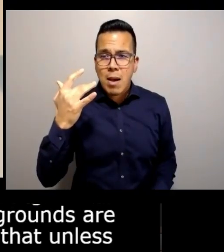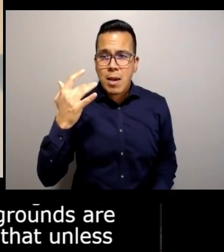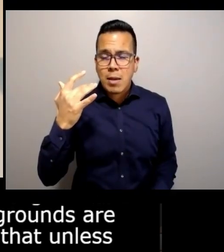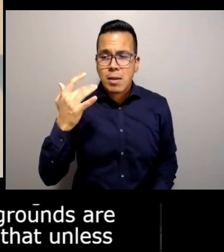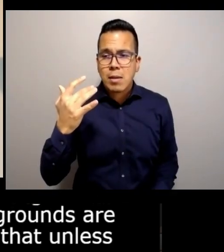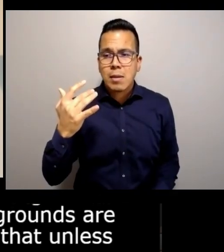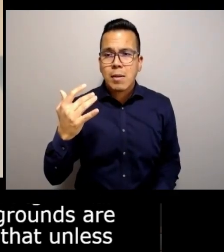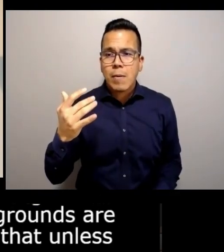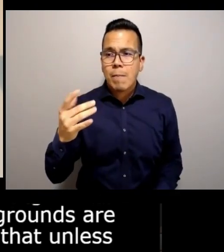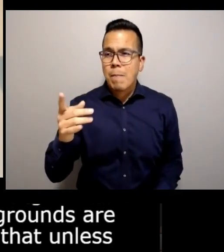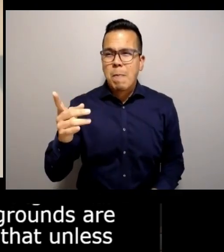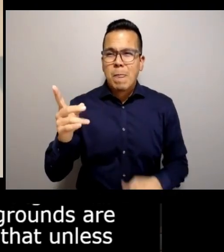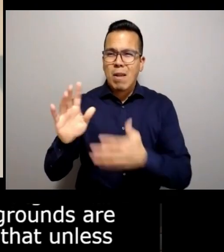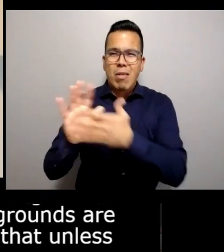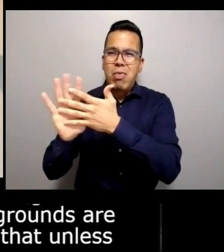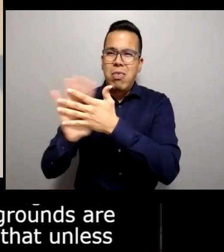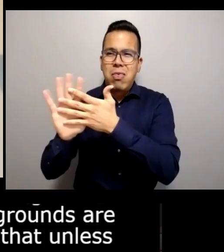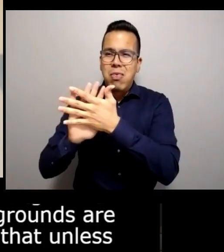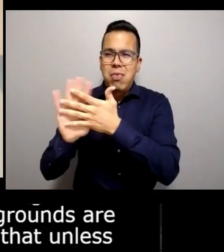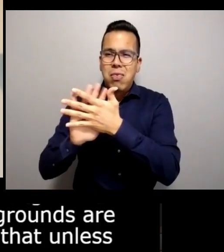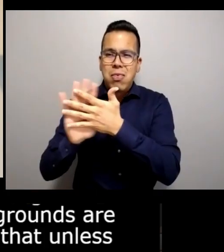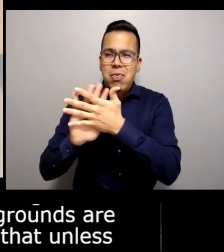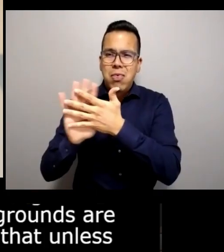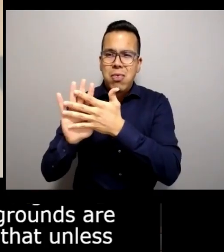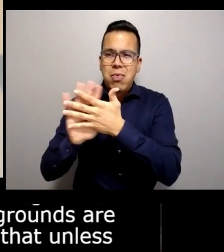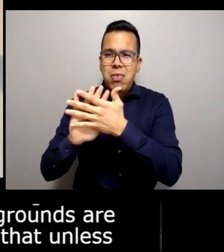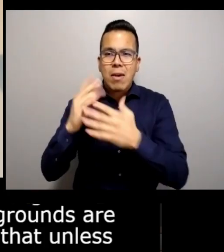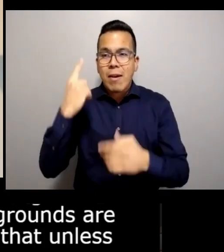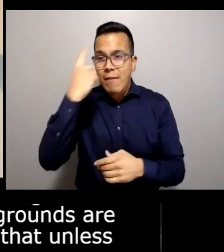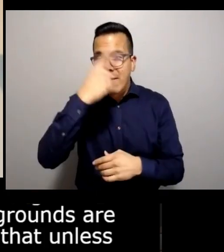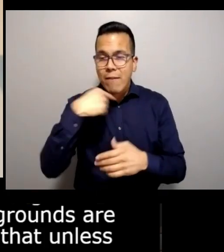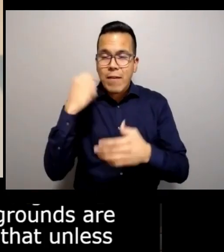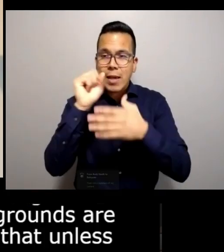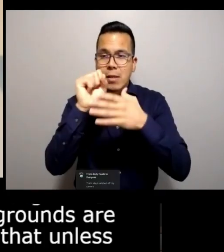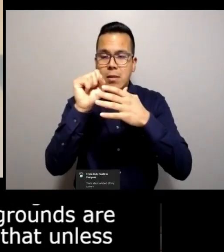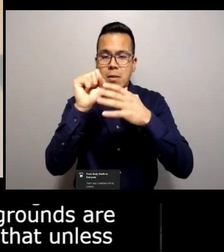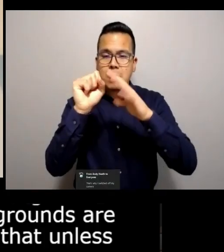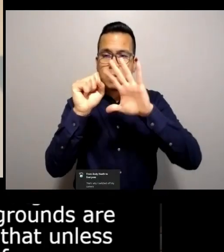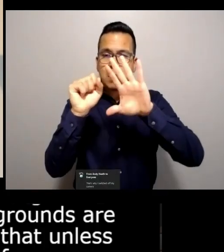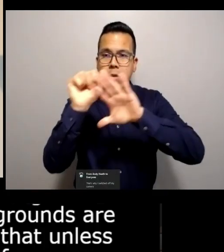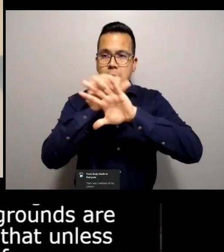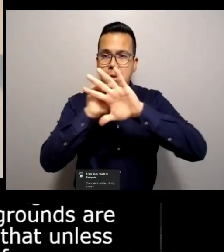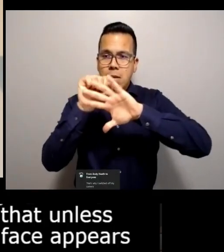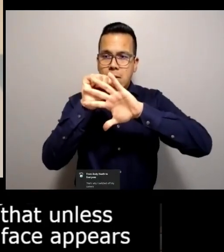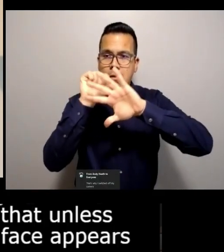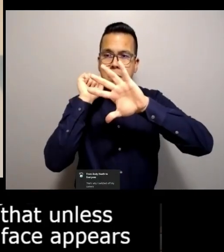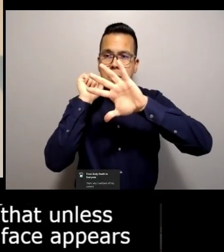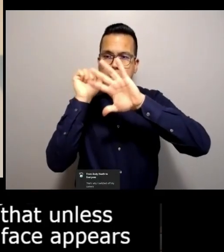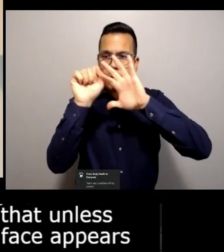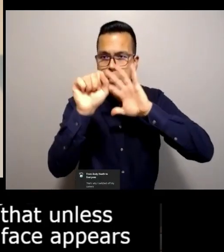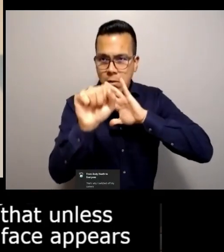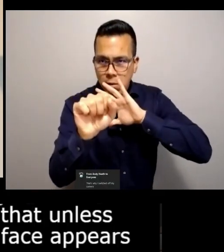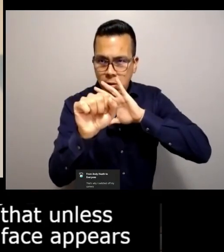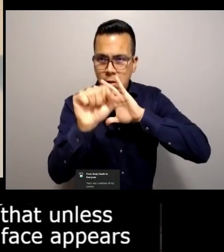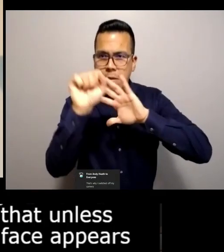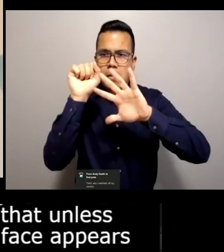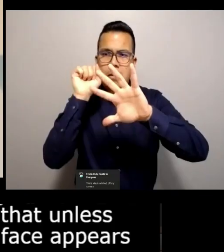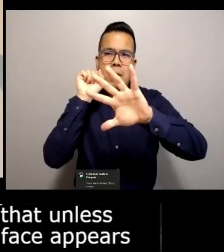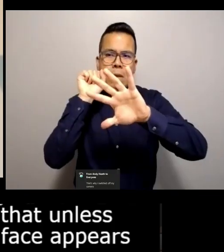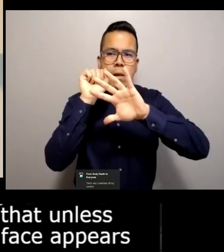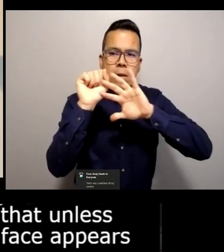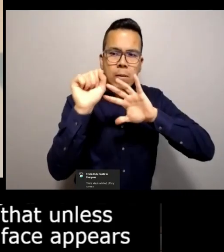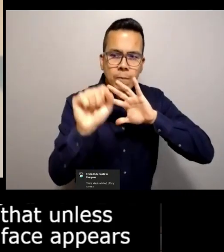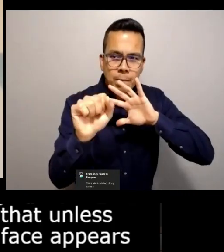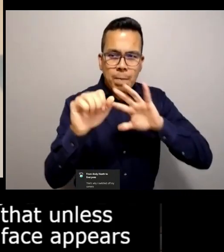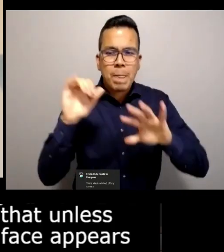then sometimes your face appears and disappears. And so that is also why